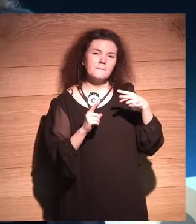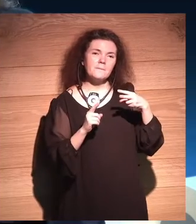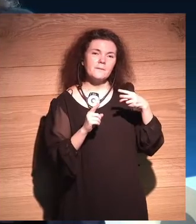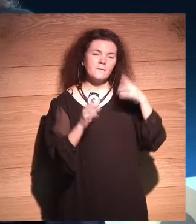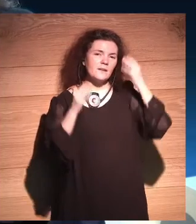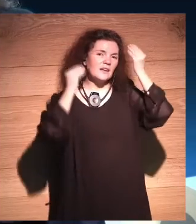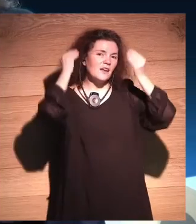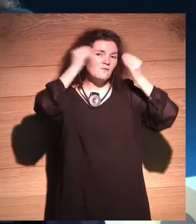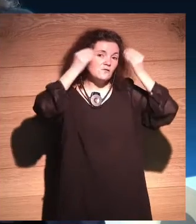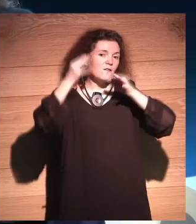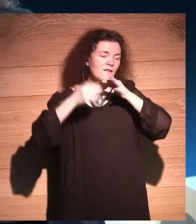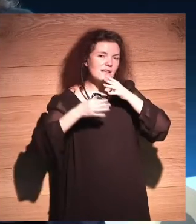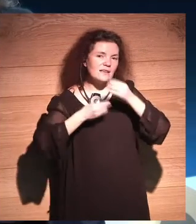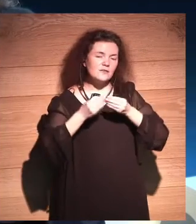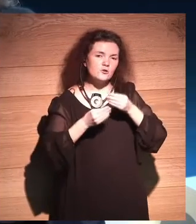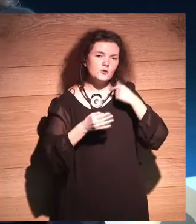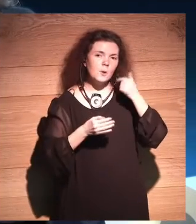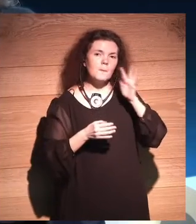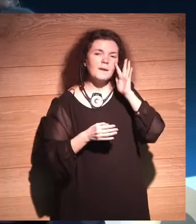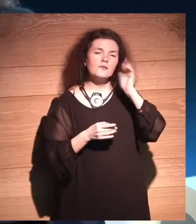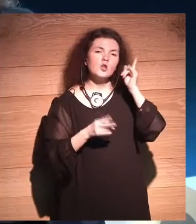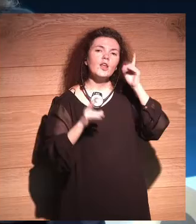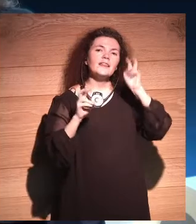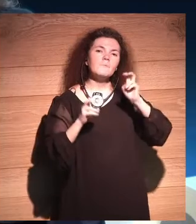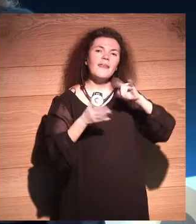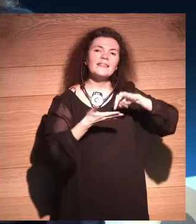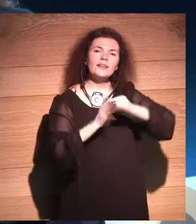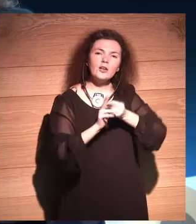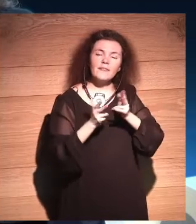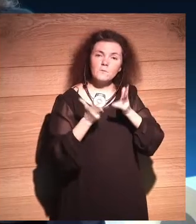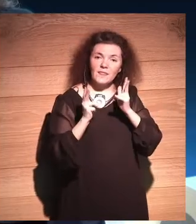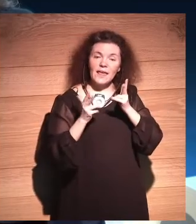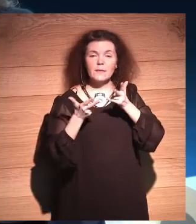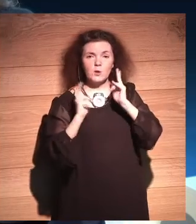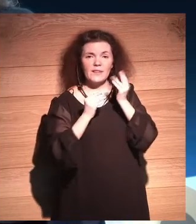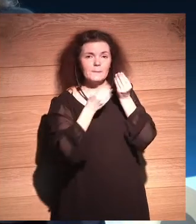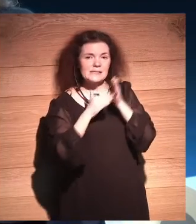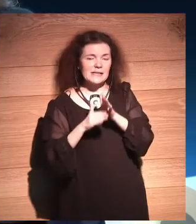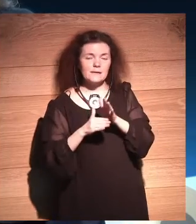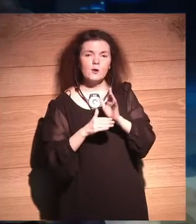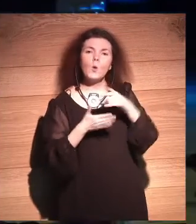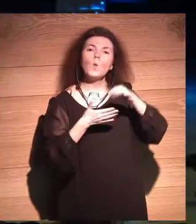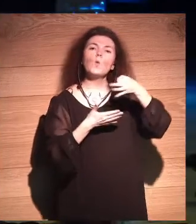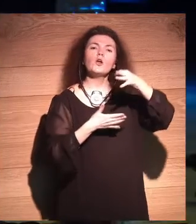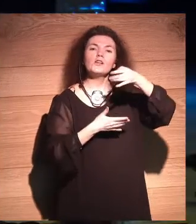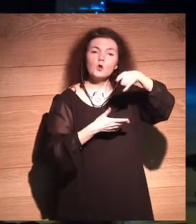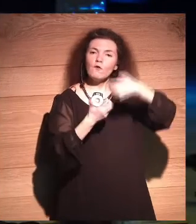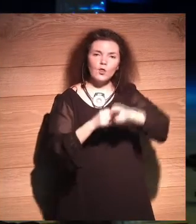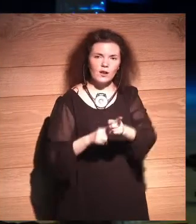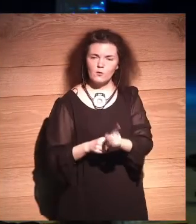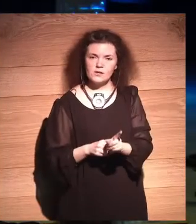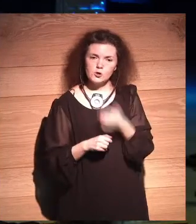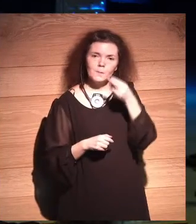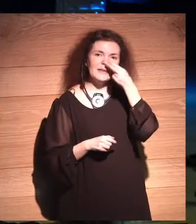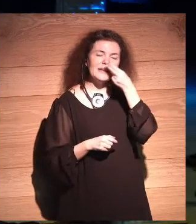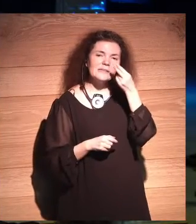think it's not just the technocratic aspect of representative democracy that is not working. I'm especially interested in local government, and as you know,